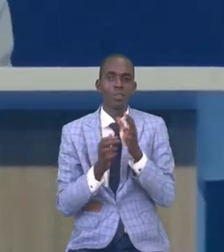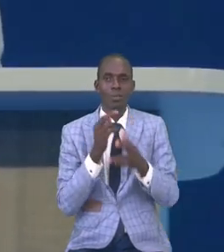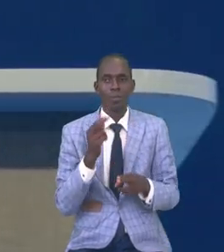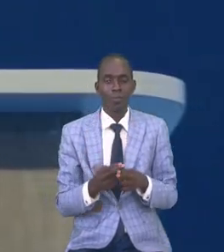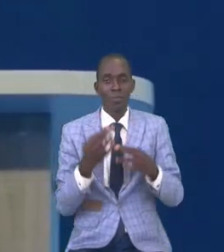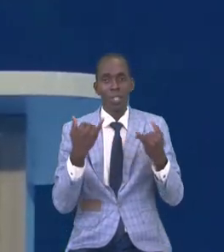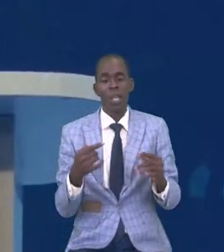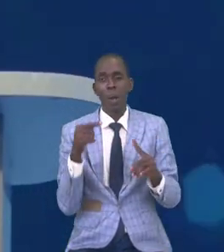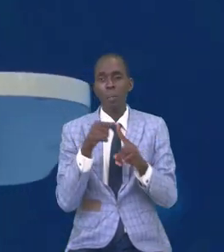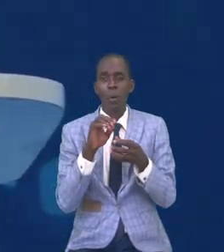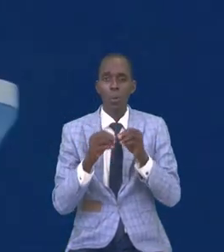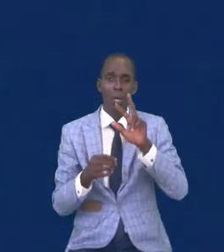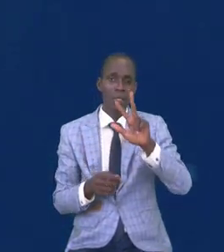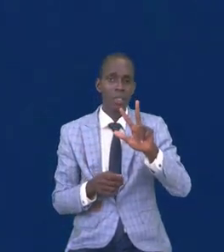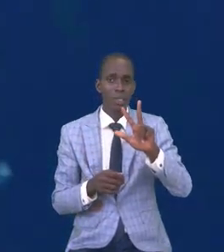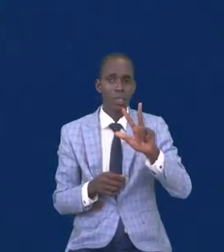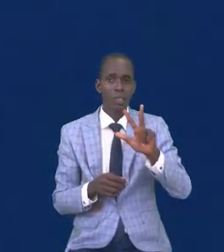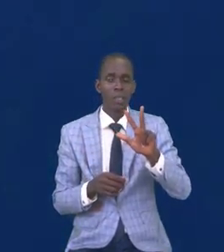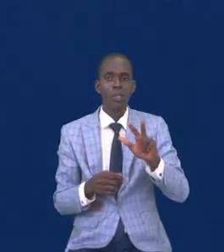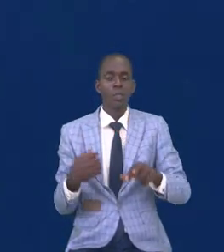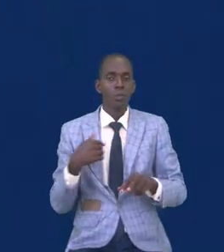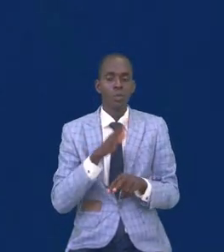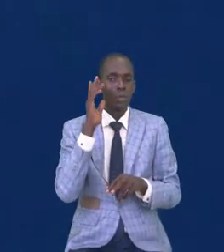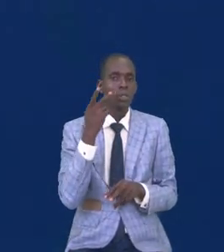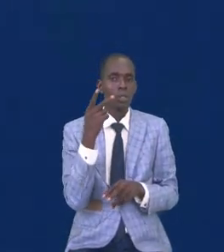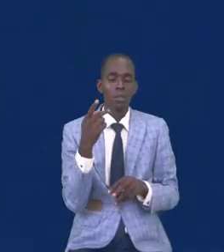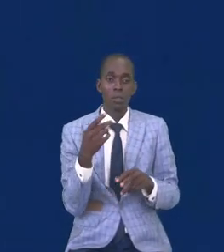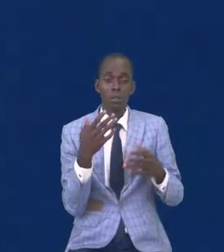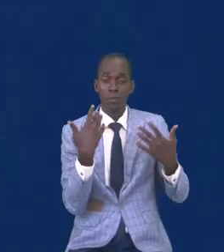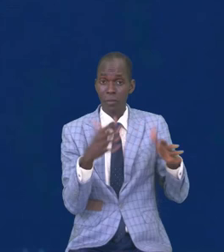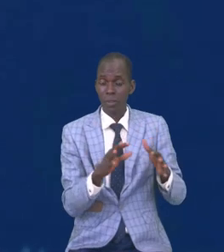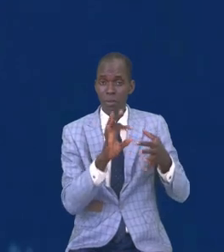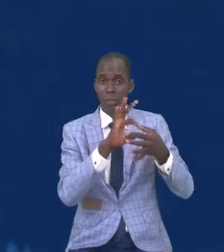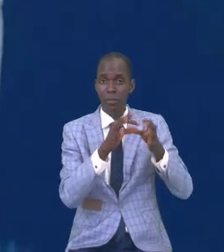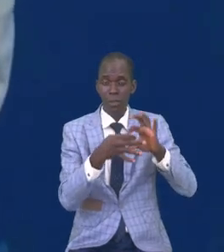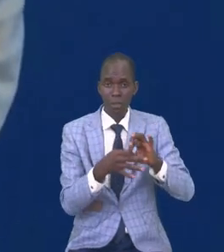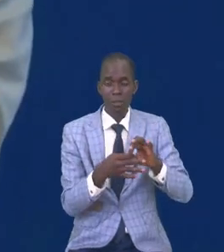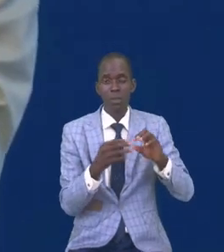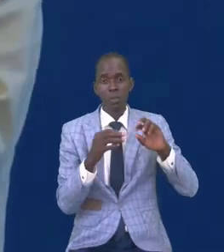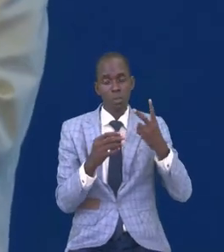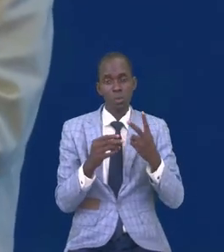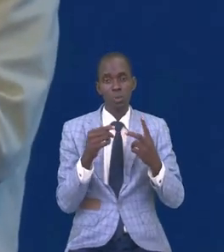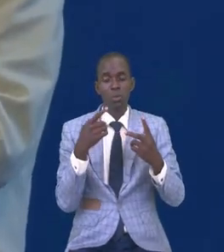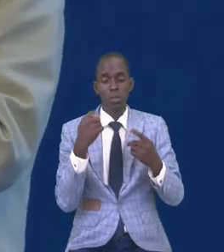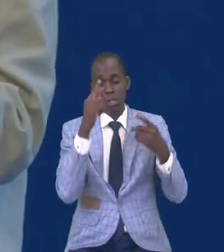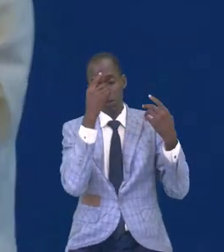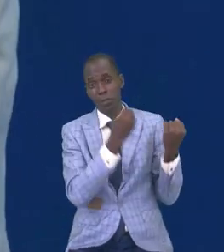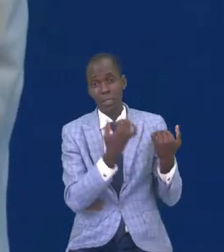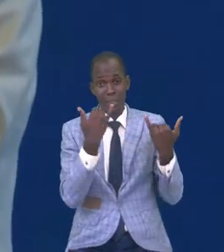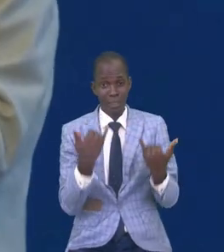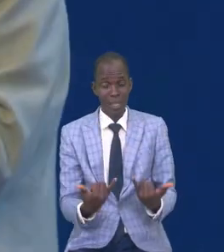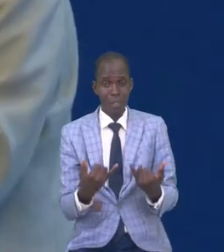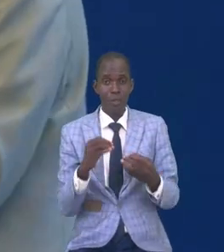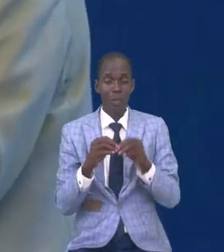to point number three. We've looked at the fetters. We've looked at the faith. Now we have